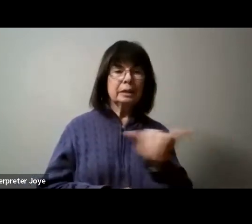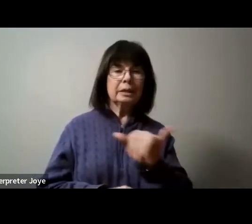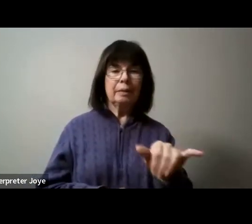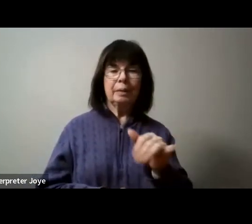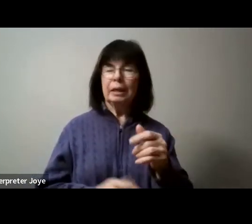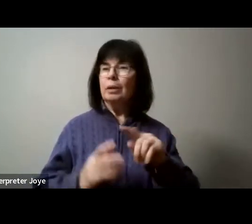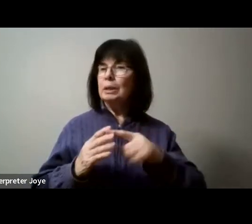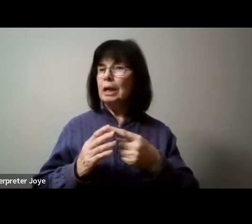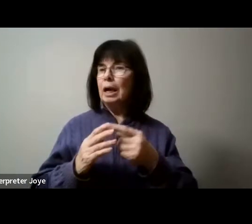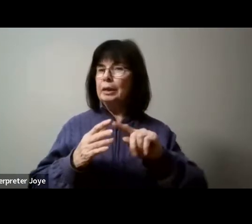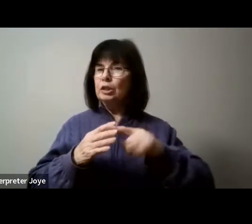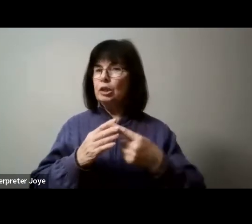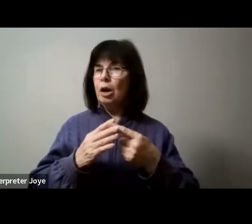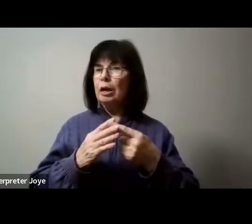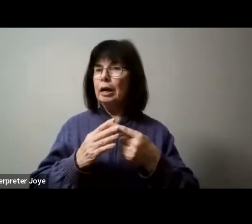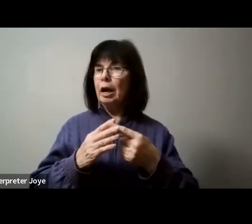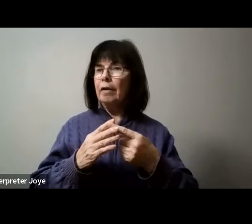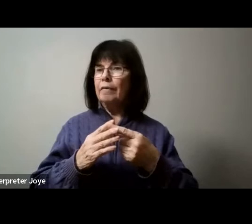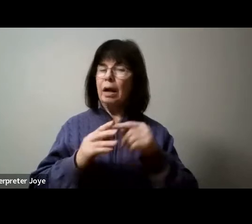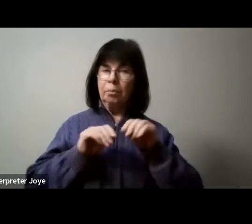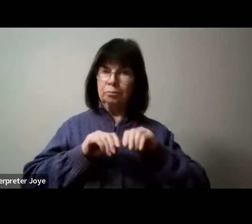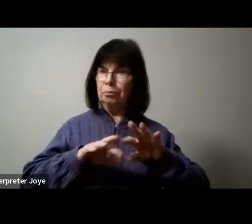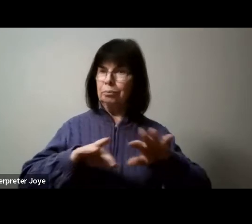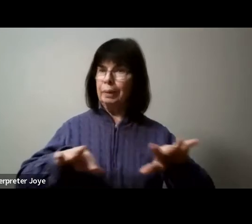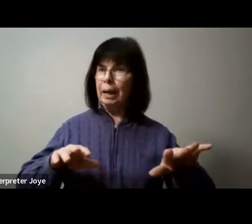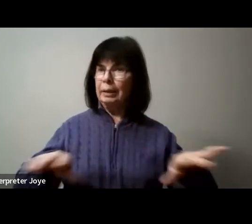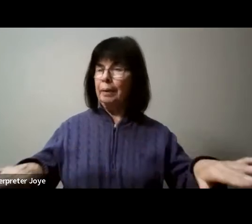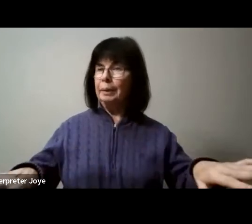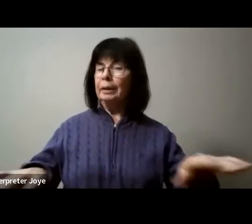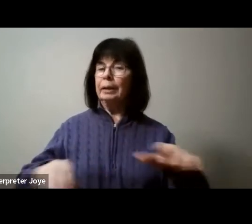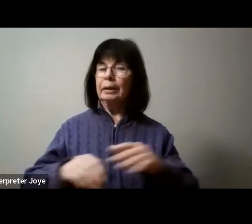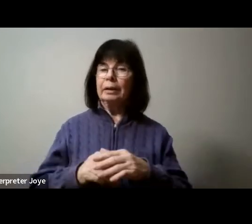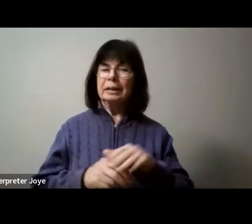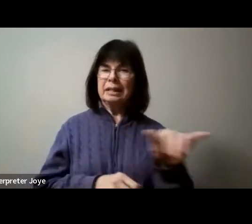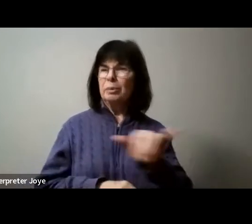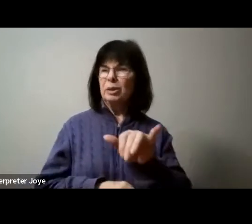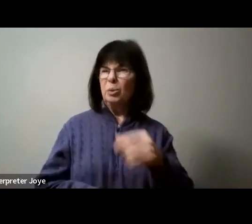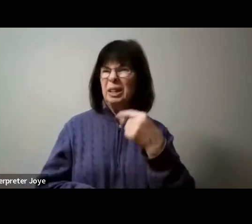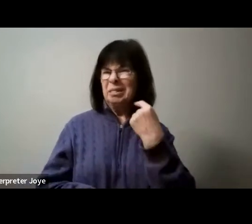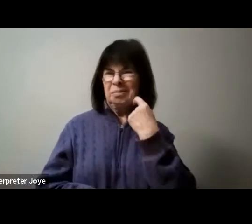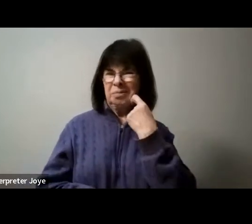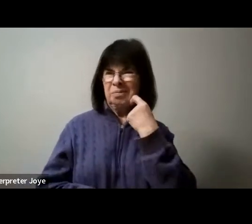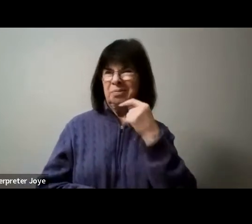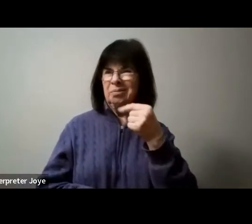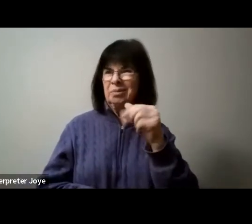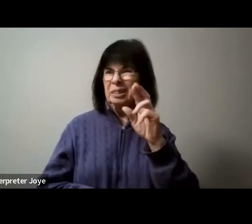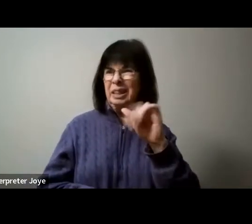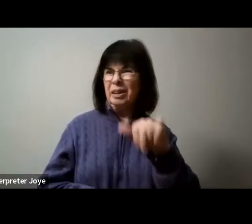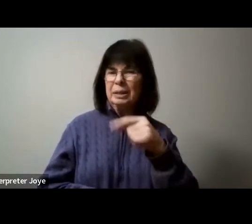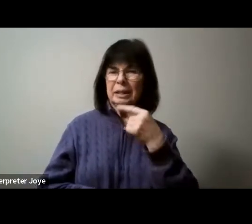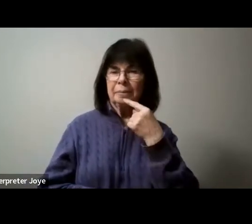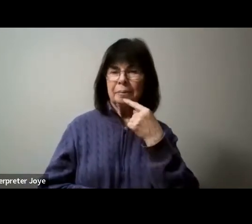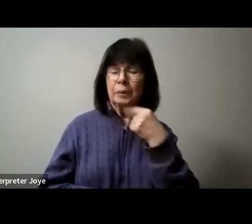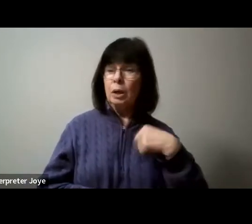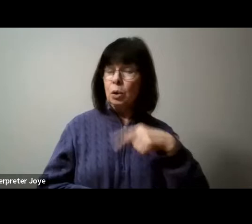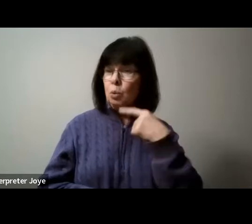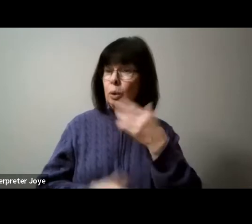pandemic, similar to what Gary is saying. And now with just more limited services. And so even though we're